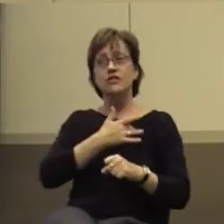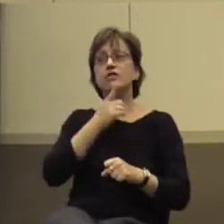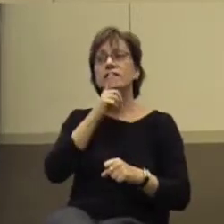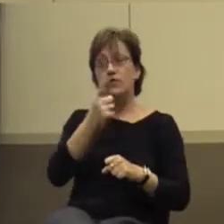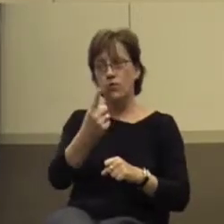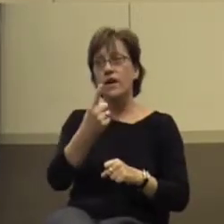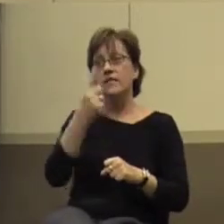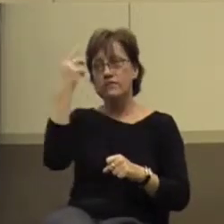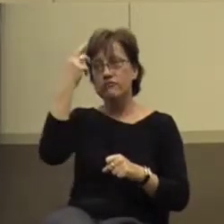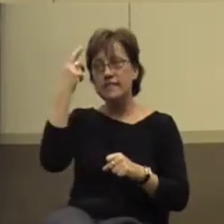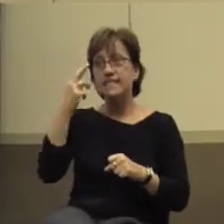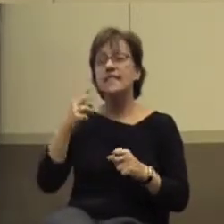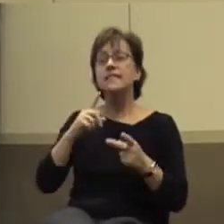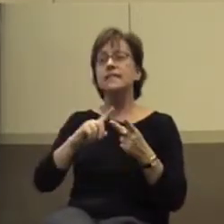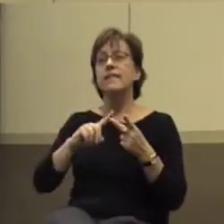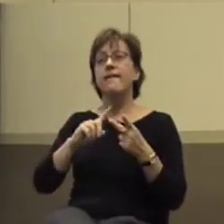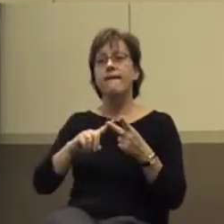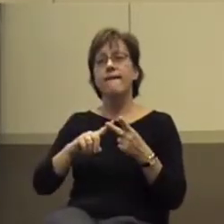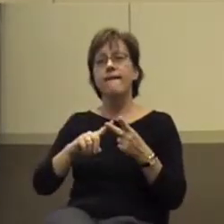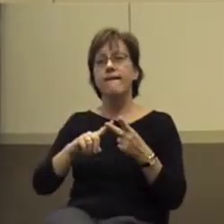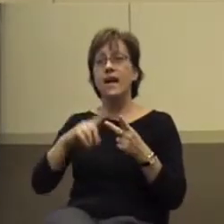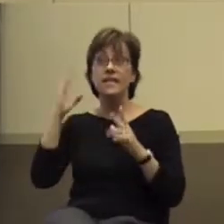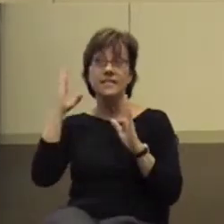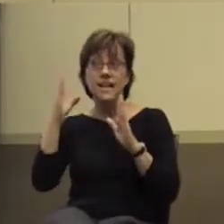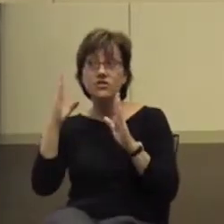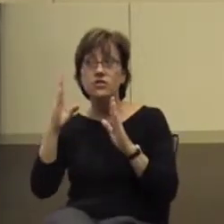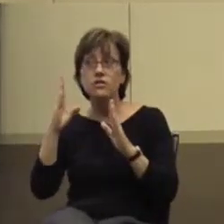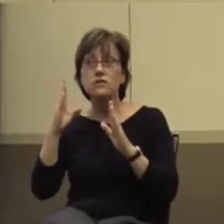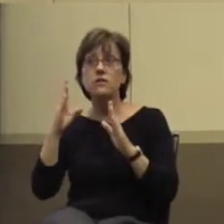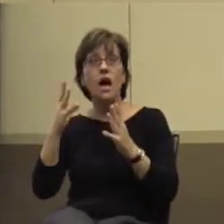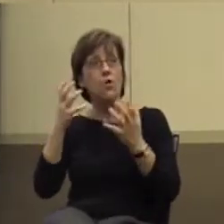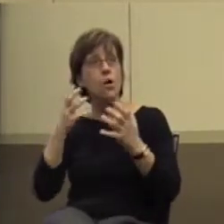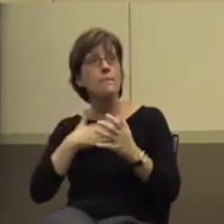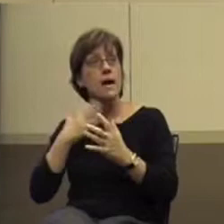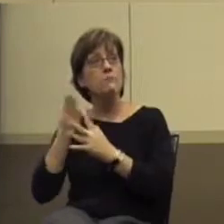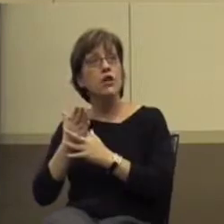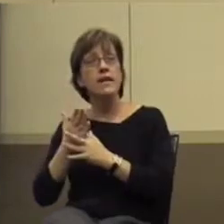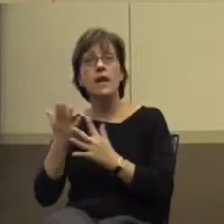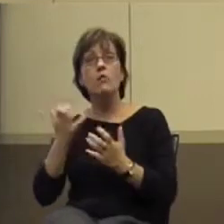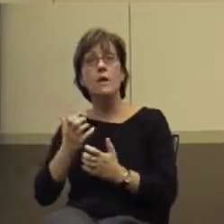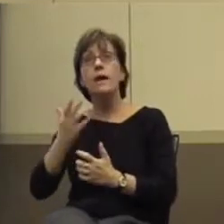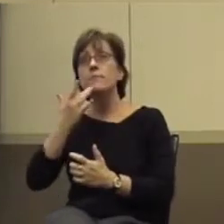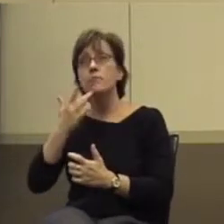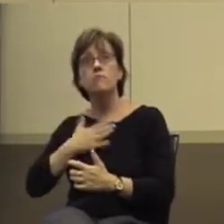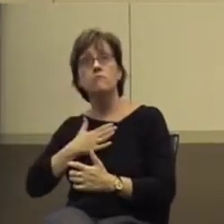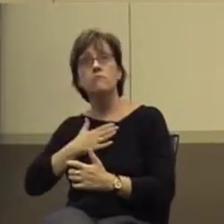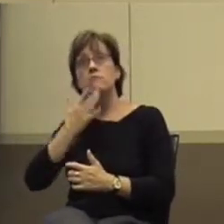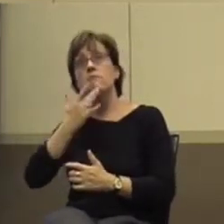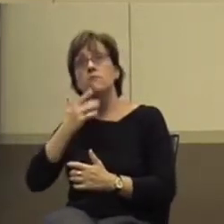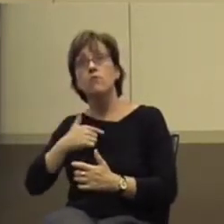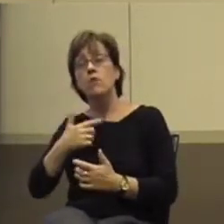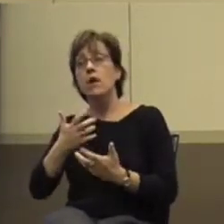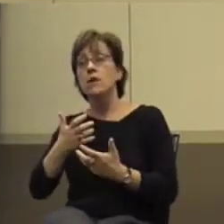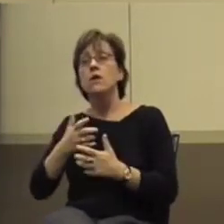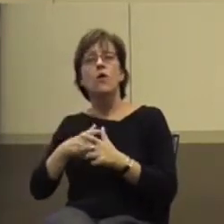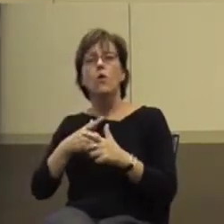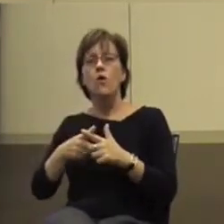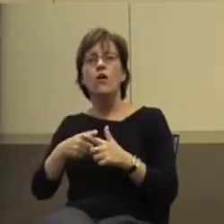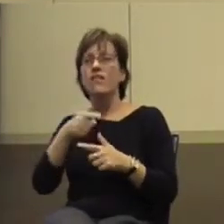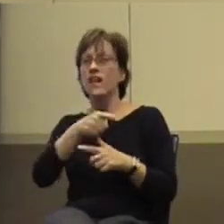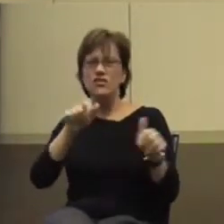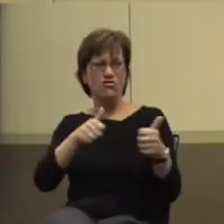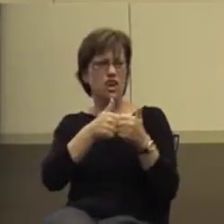one of the and attention when she wants her break, she wants a preferred thing, but that also avoidance of the